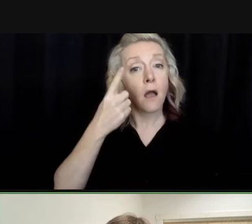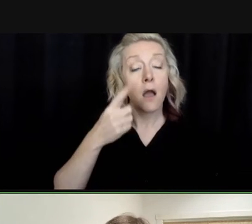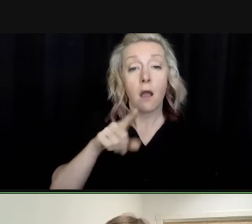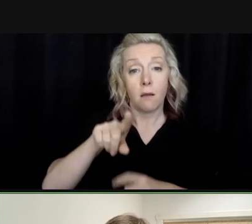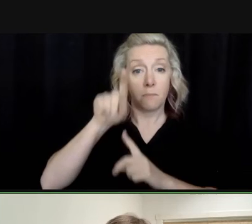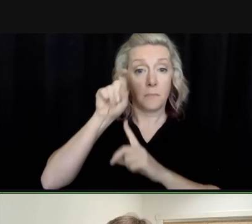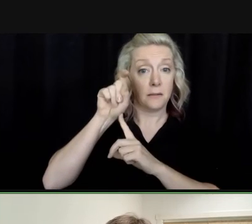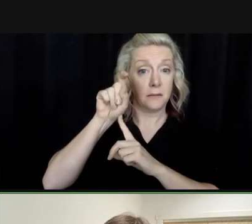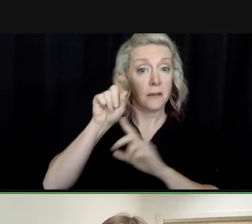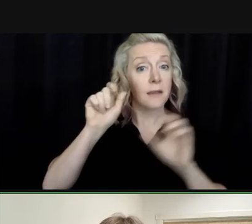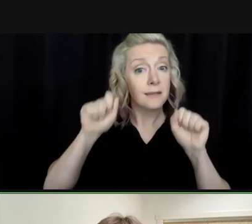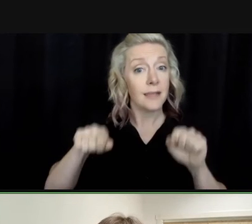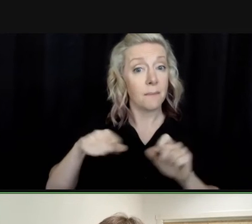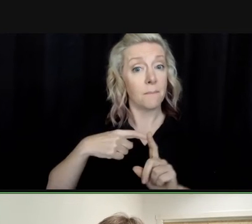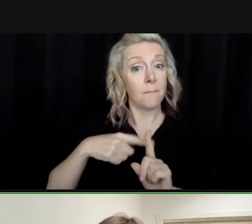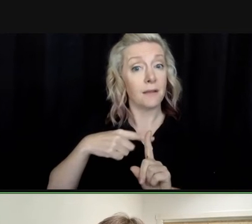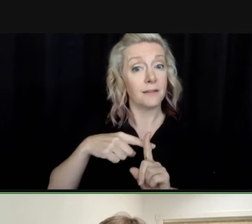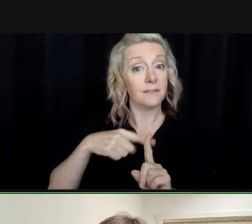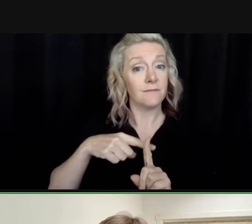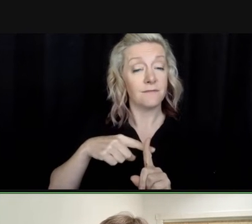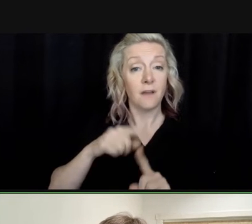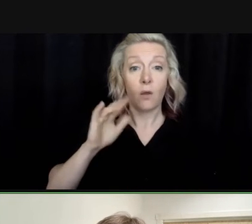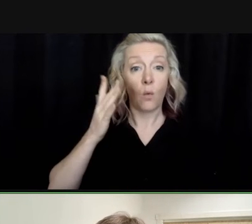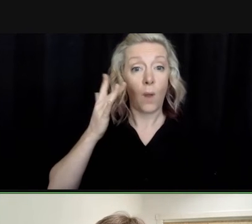makes us better educators.